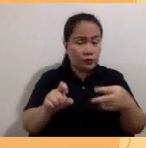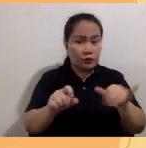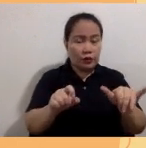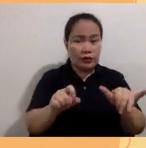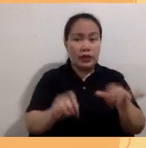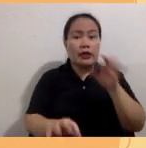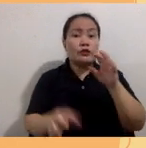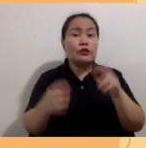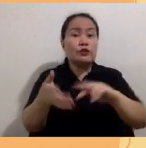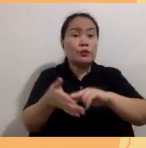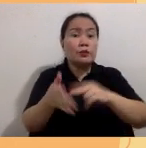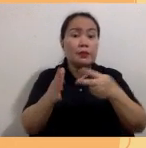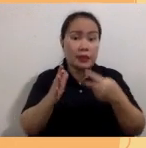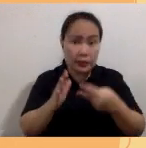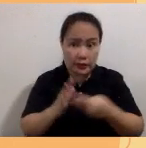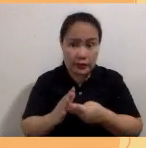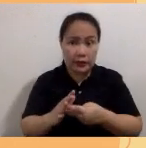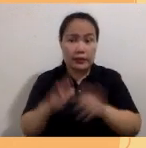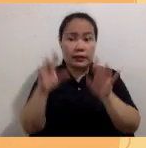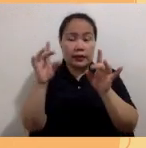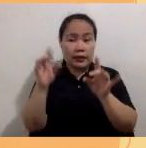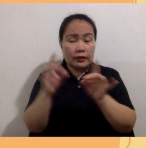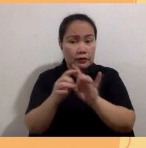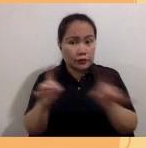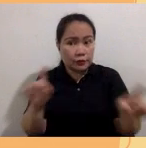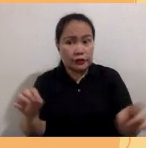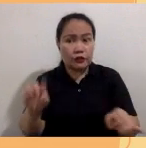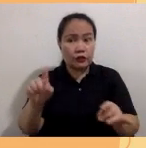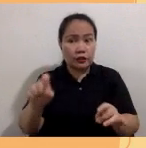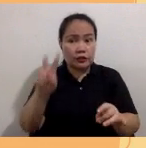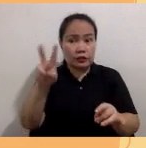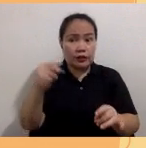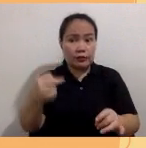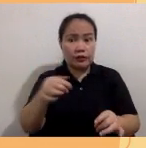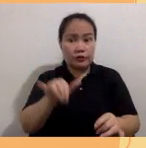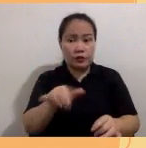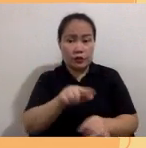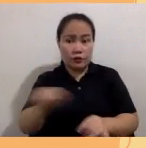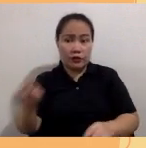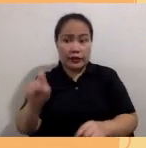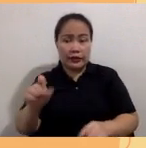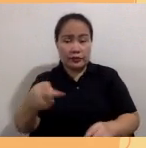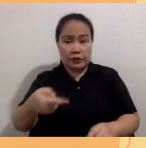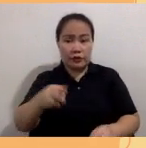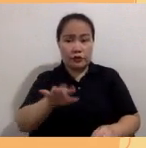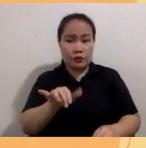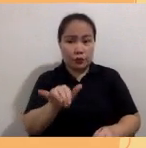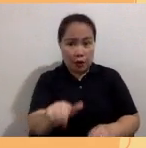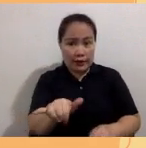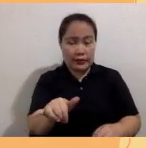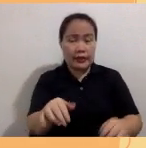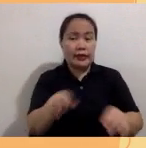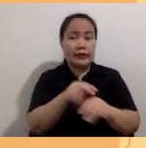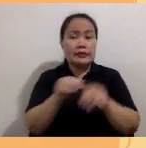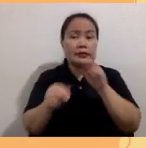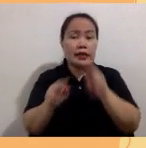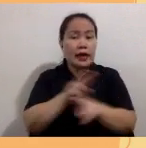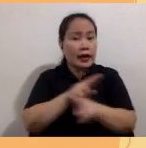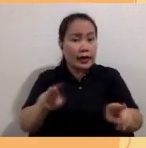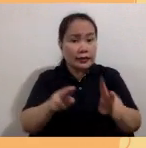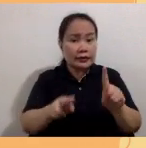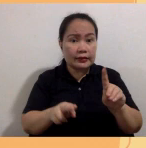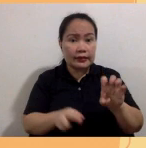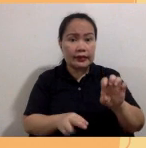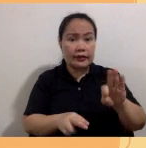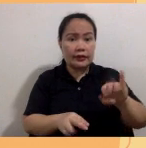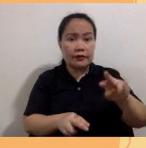to y. So, ibig sabihin, the expression x squared minus y all over x minus y is